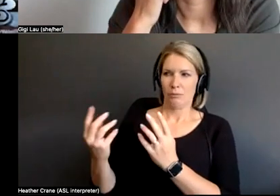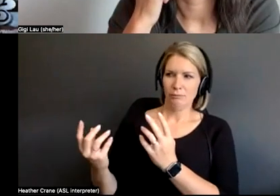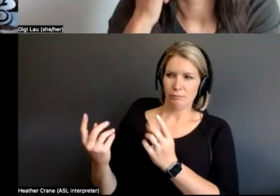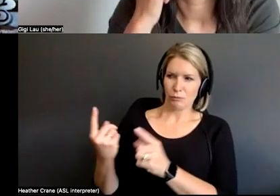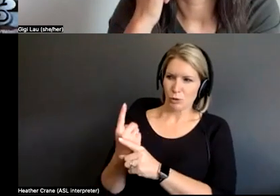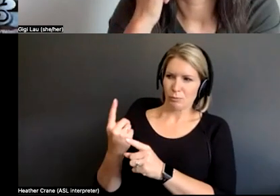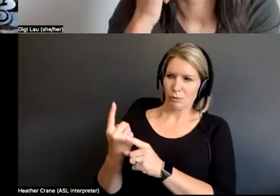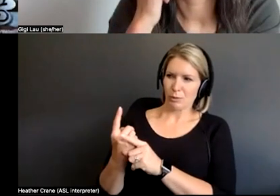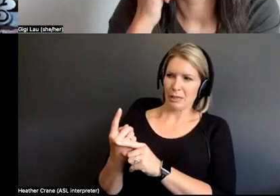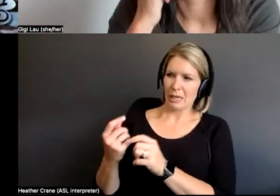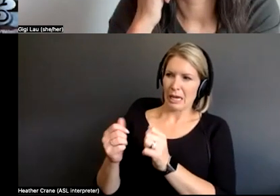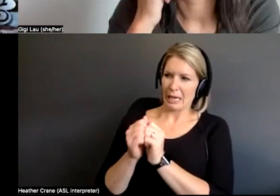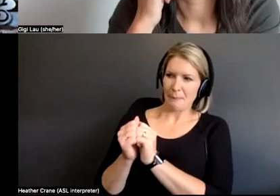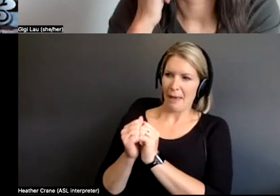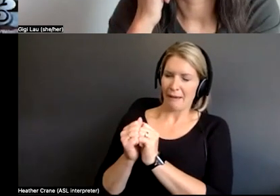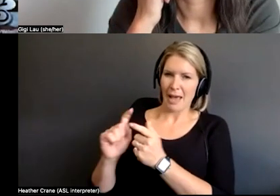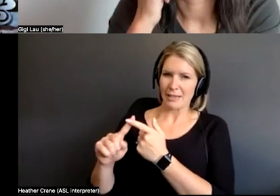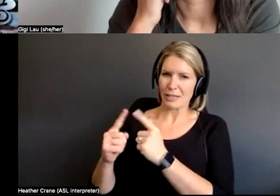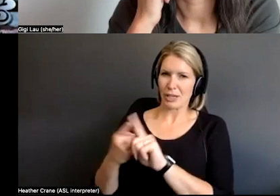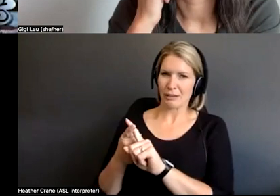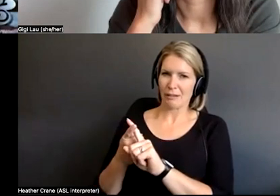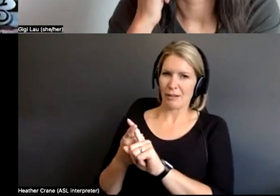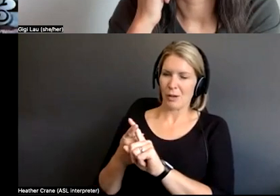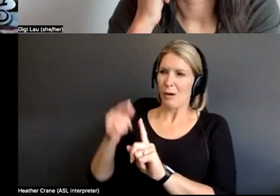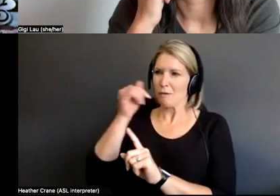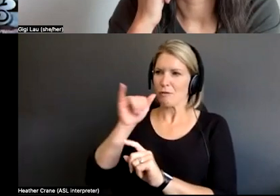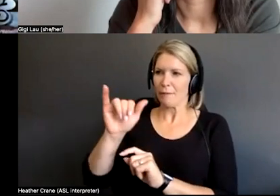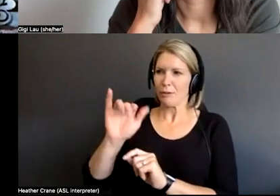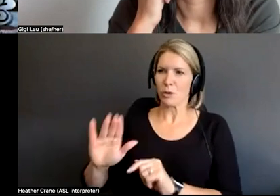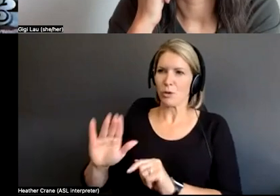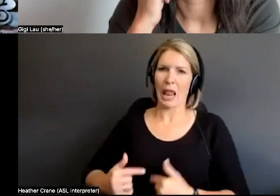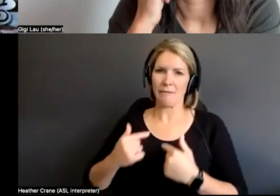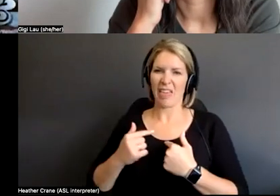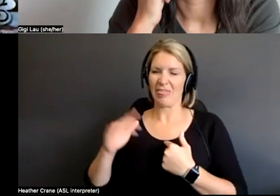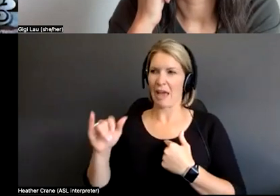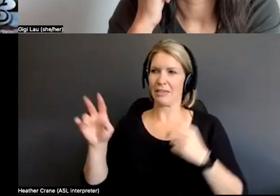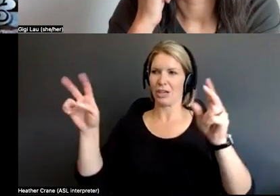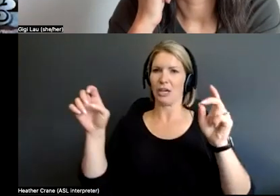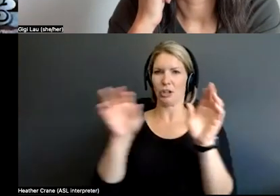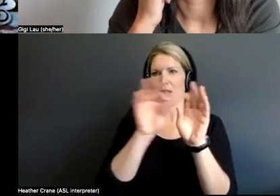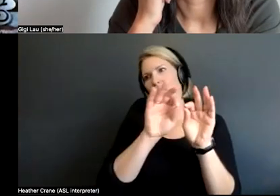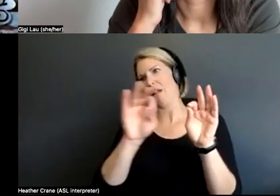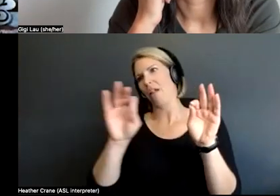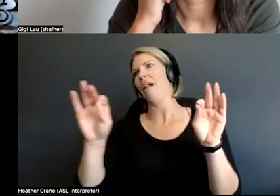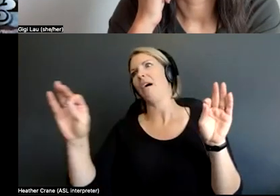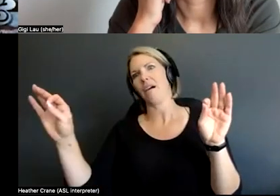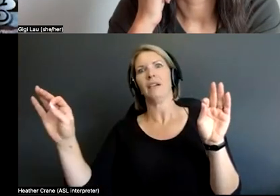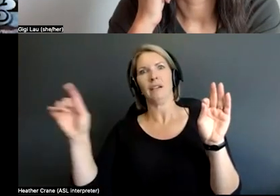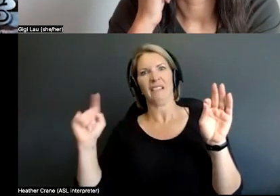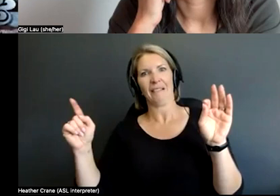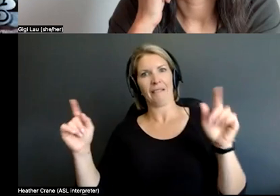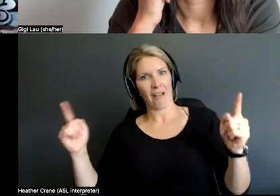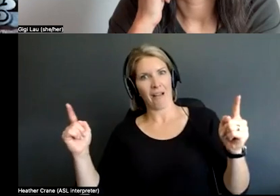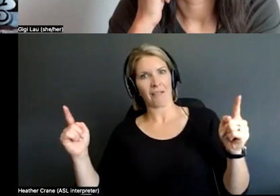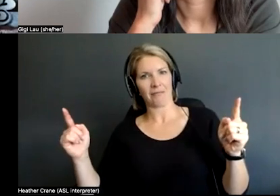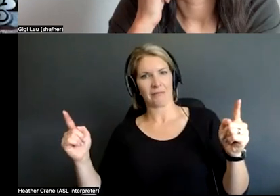from a design perspective, is getting a title that long onto a cover. What do you do when you're presented with a book